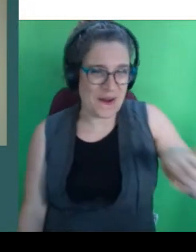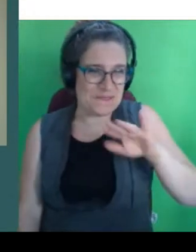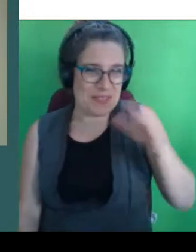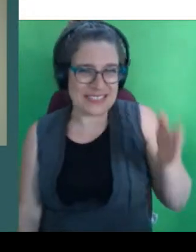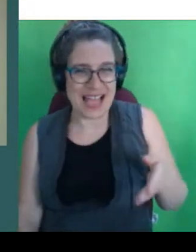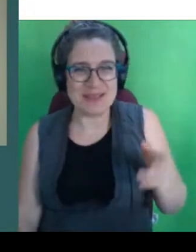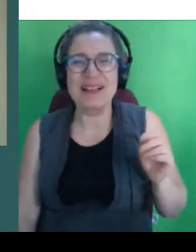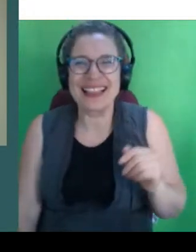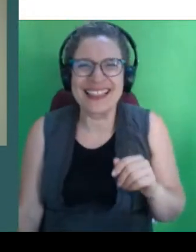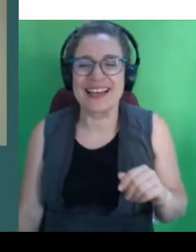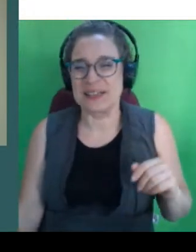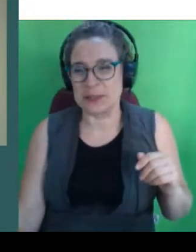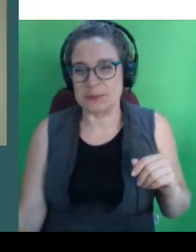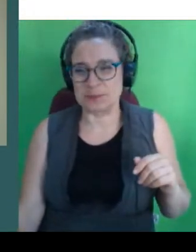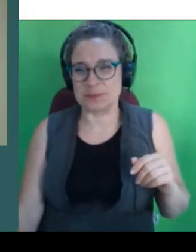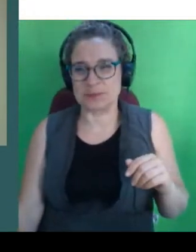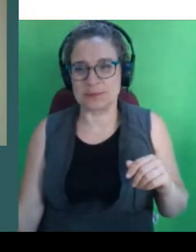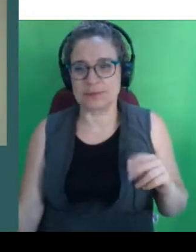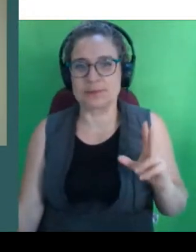No,